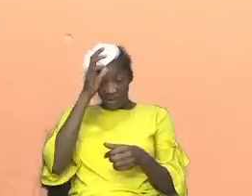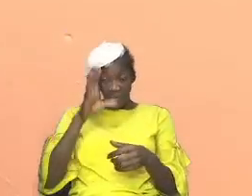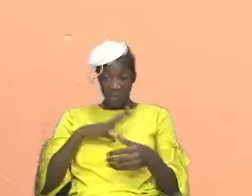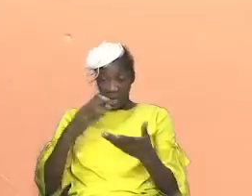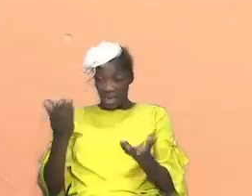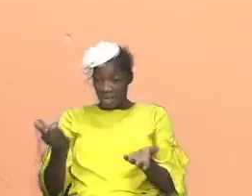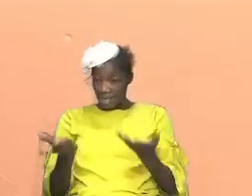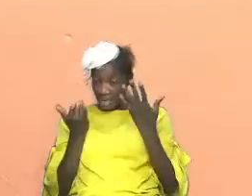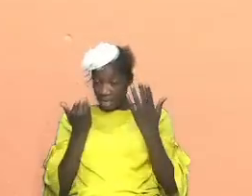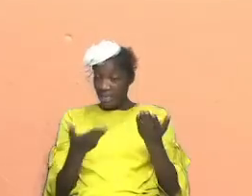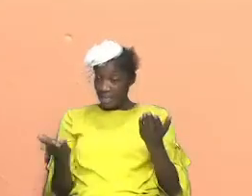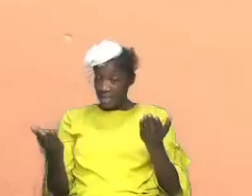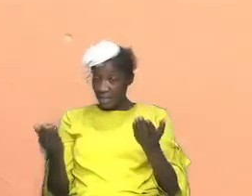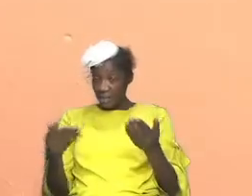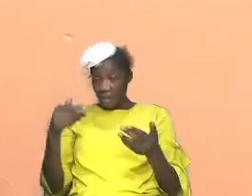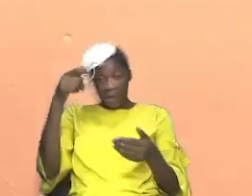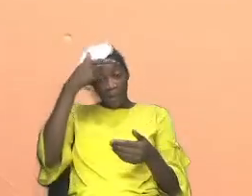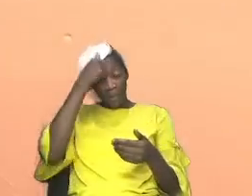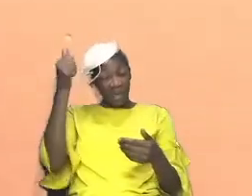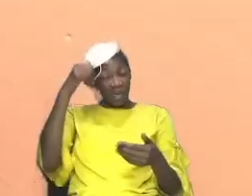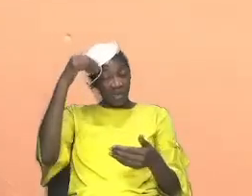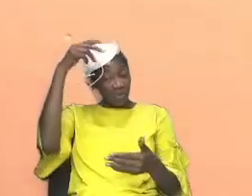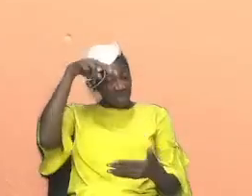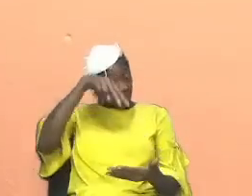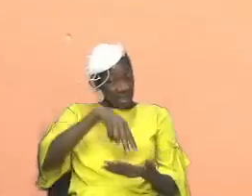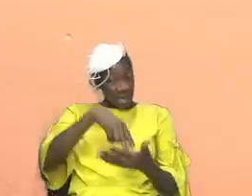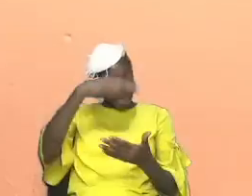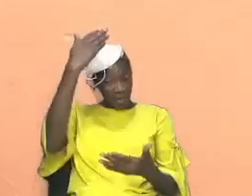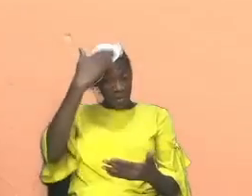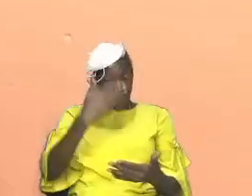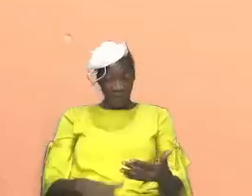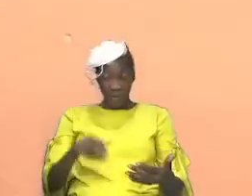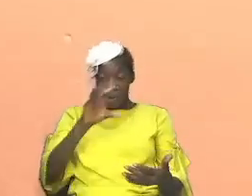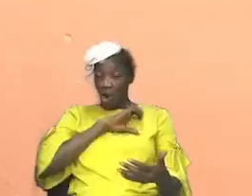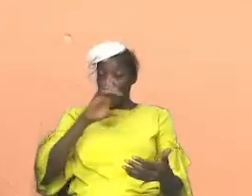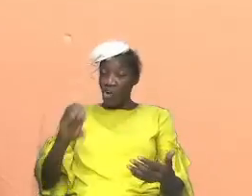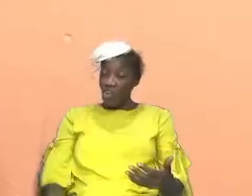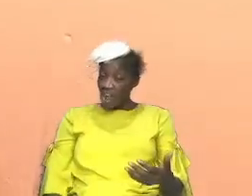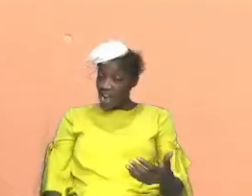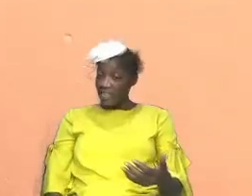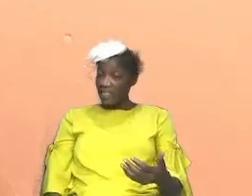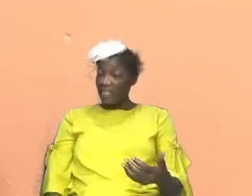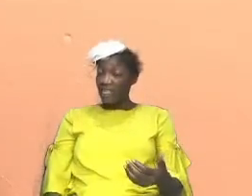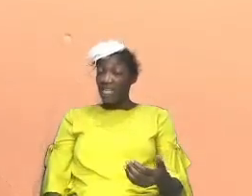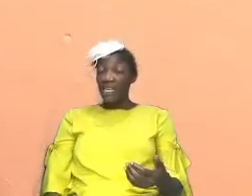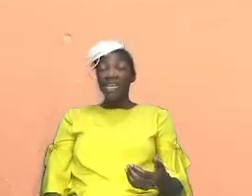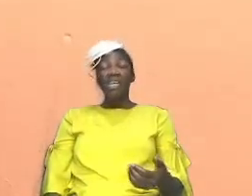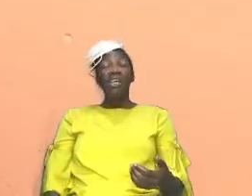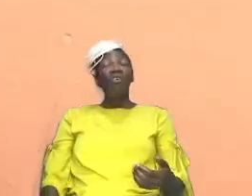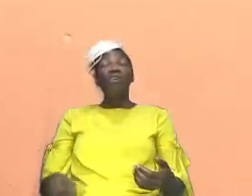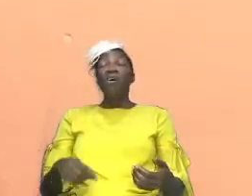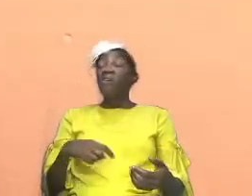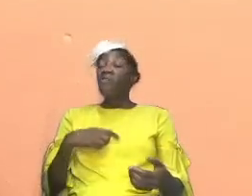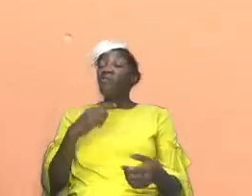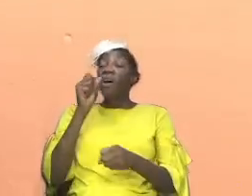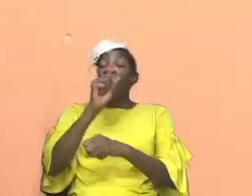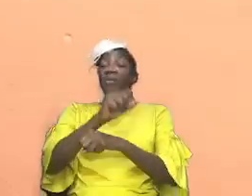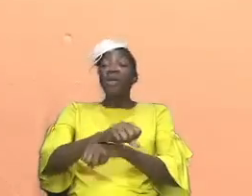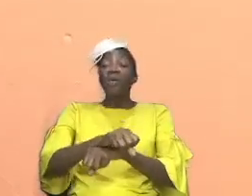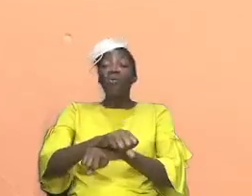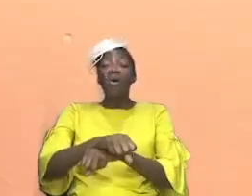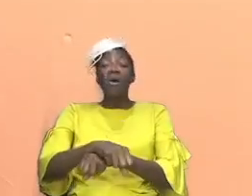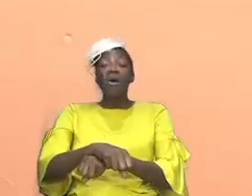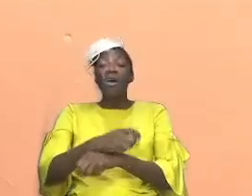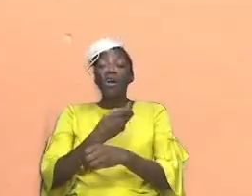because we're going to stand before the judgment seat of Christ to give an account for the things done in